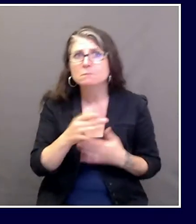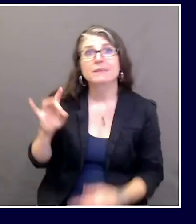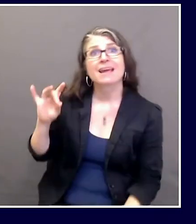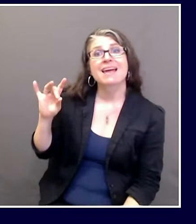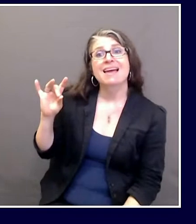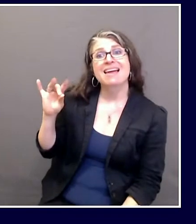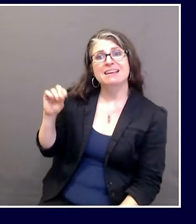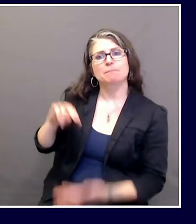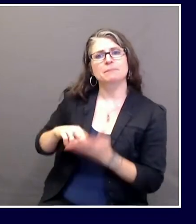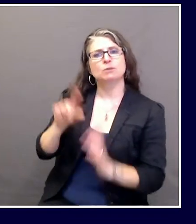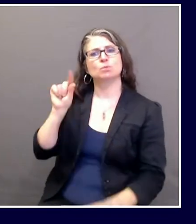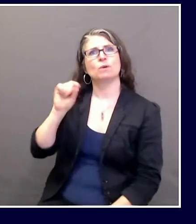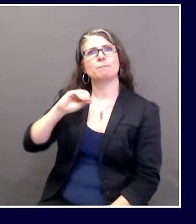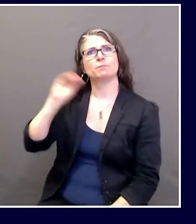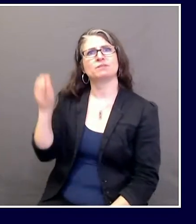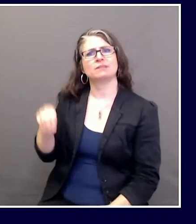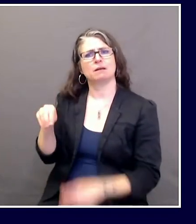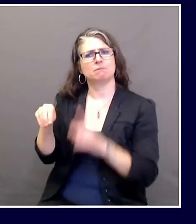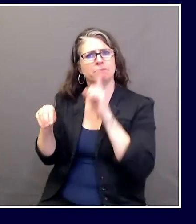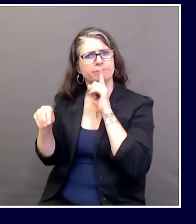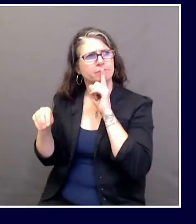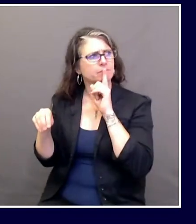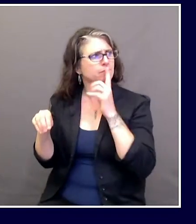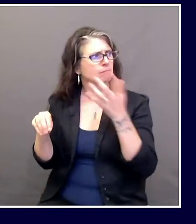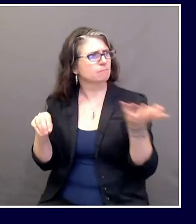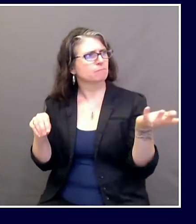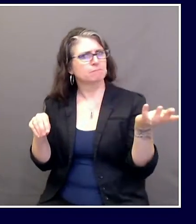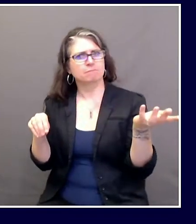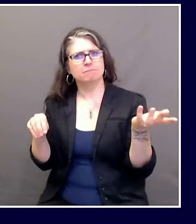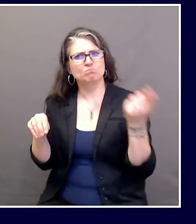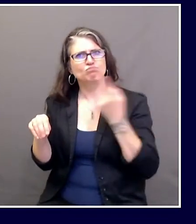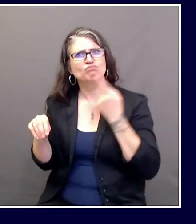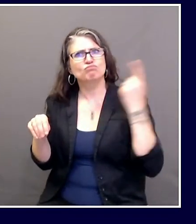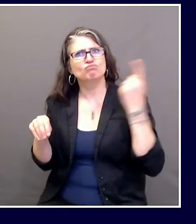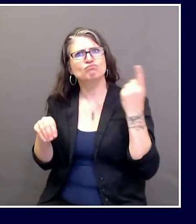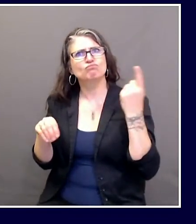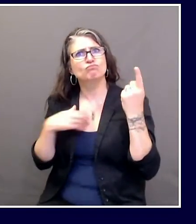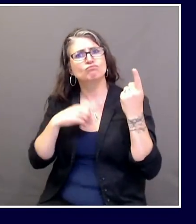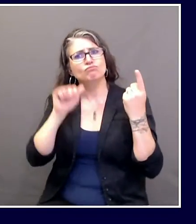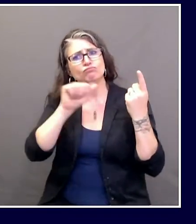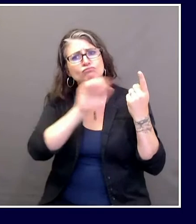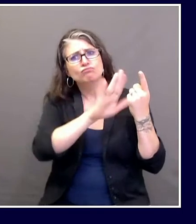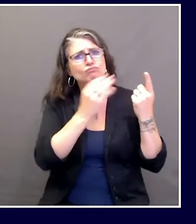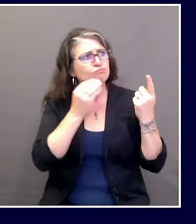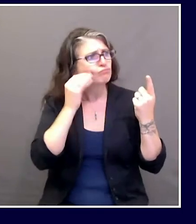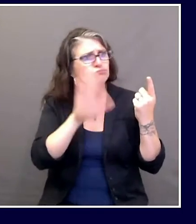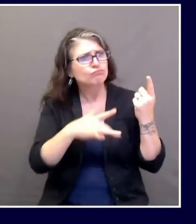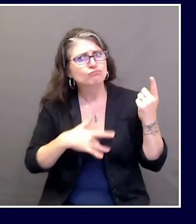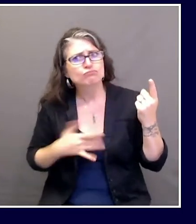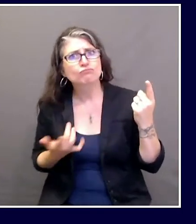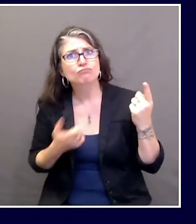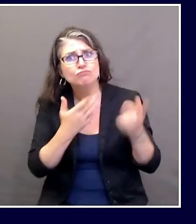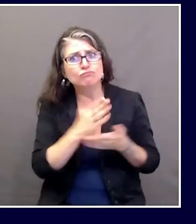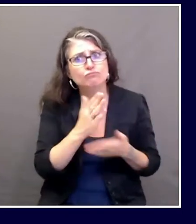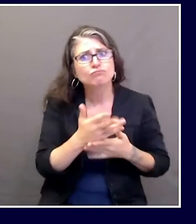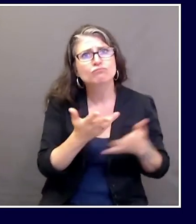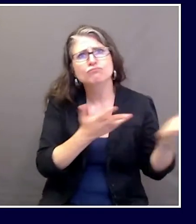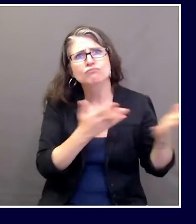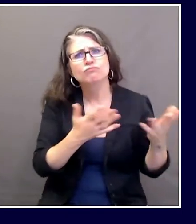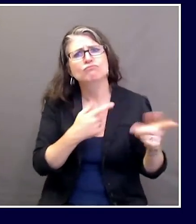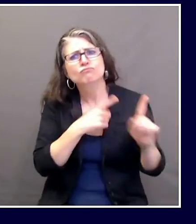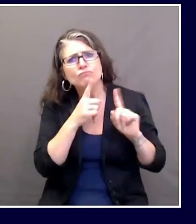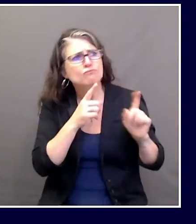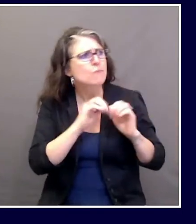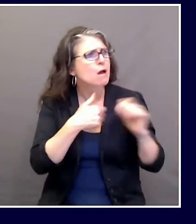gotten vaccinated yet. Do they need help? Do we need to go to their door? If so, that's what we'll do. Thank you both.